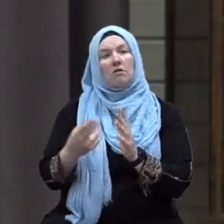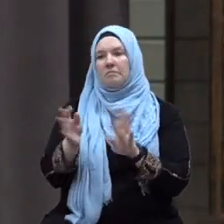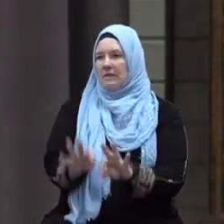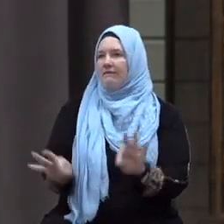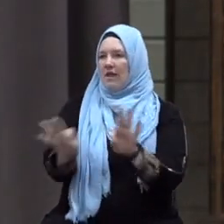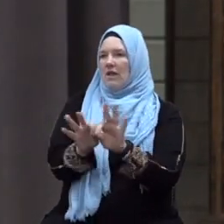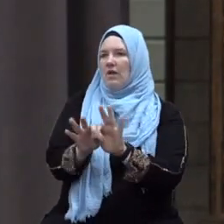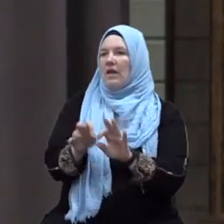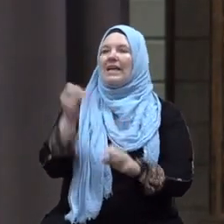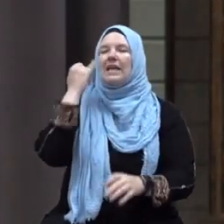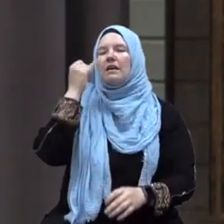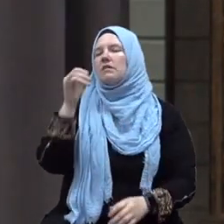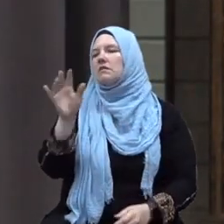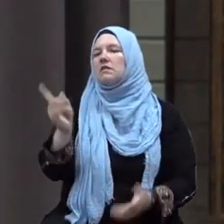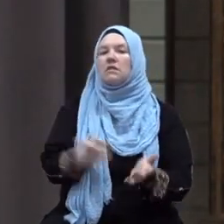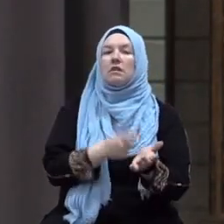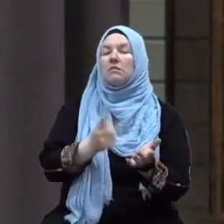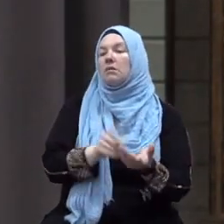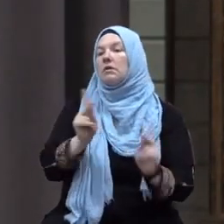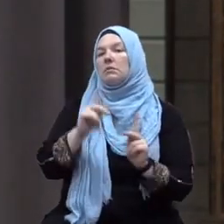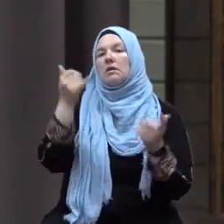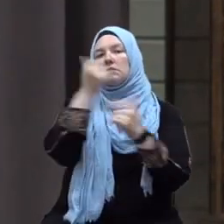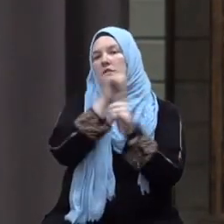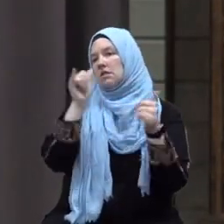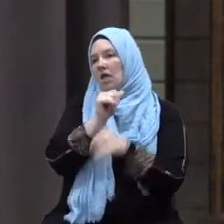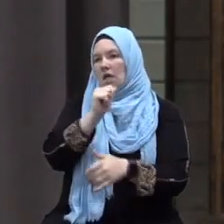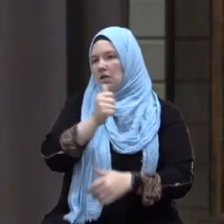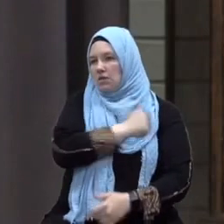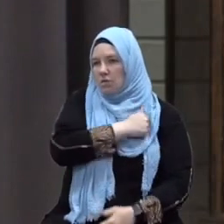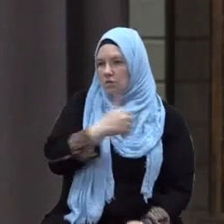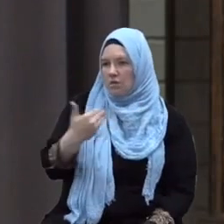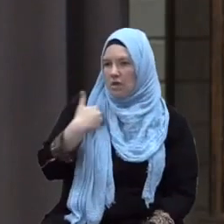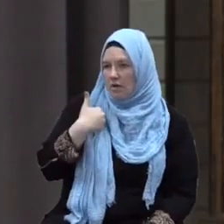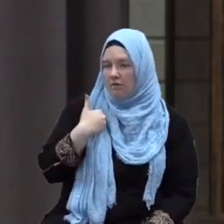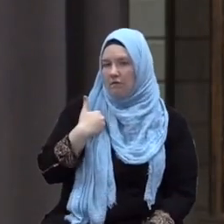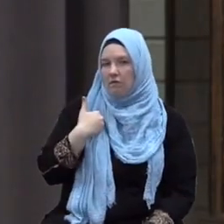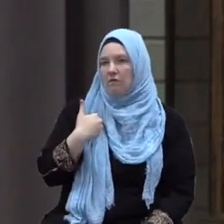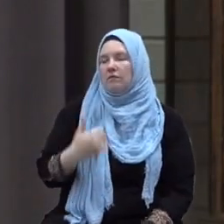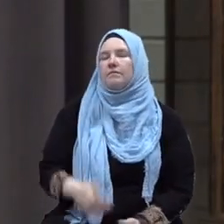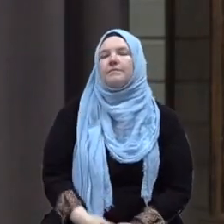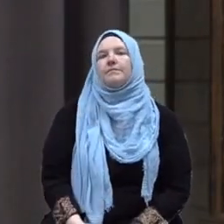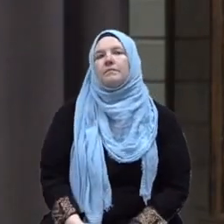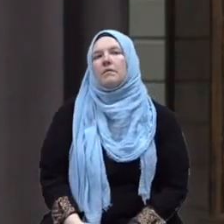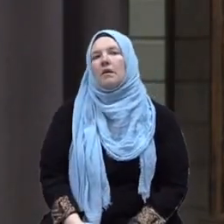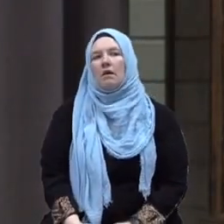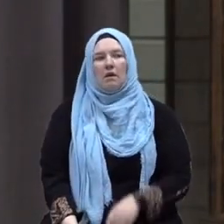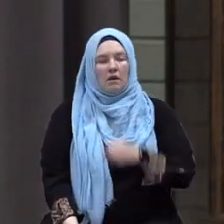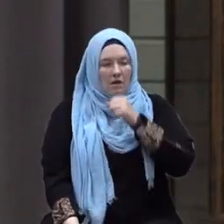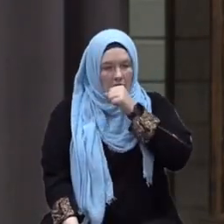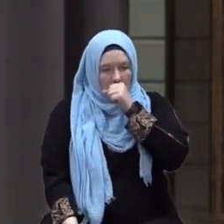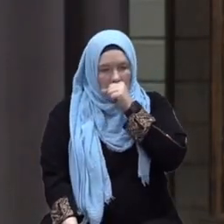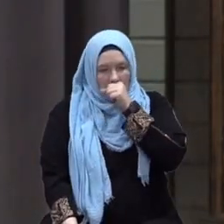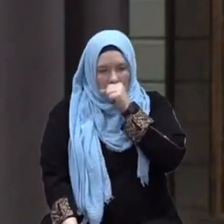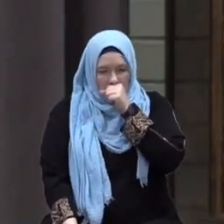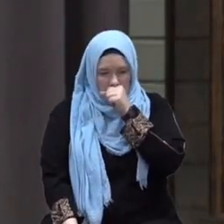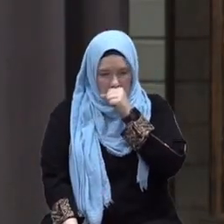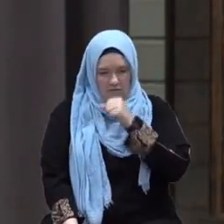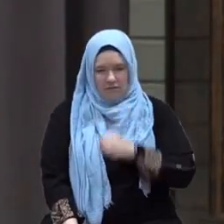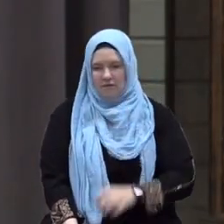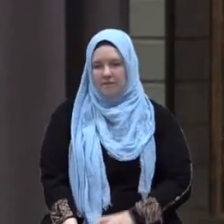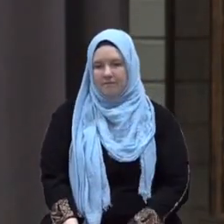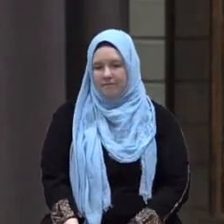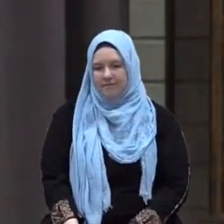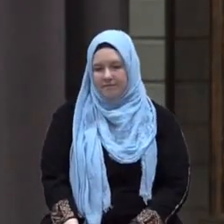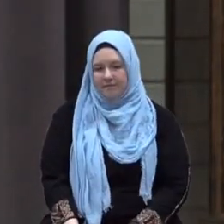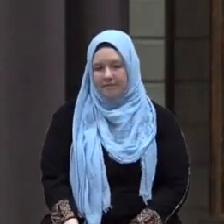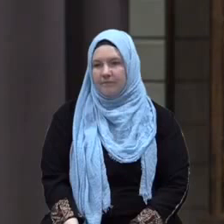childish attitude that we normally apply happily in our material life, we could have been